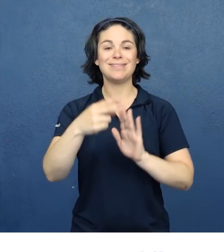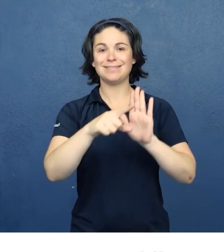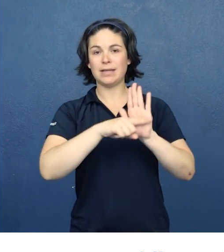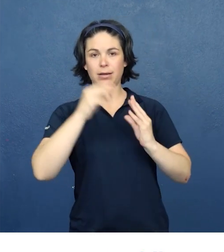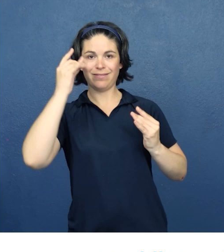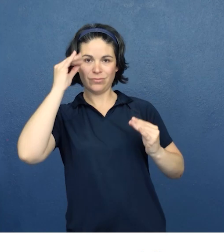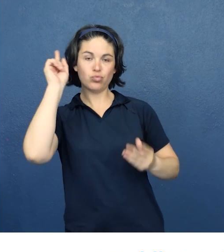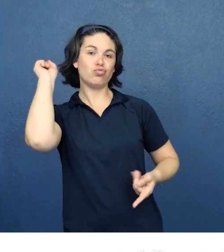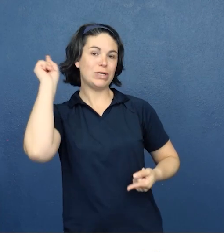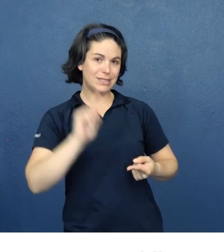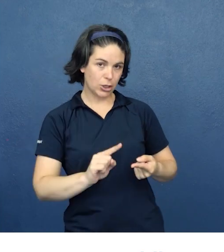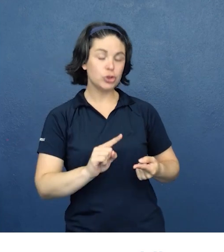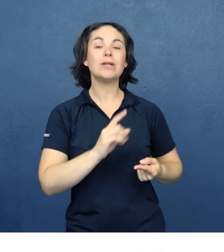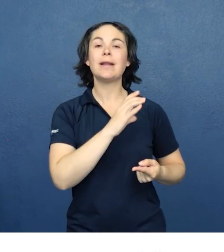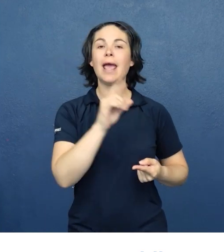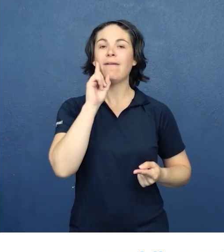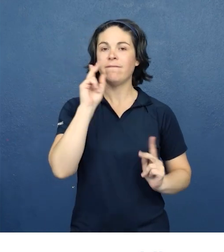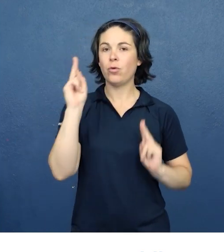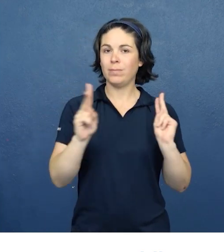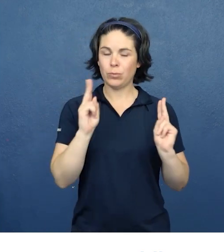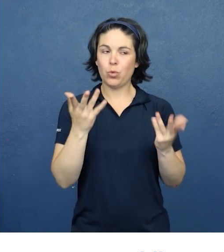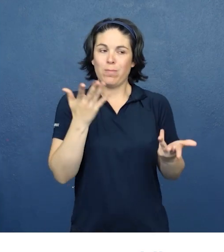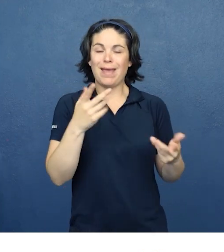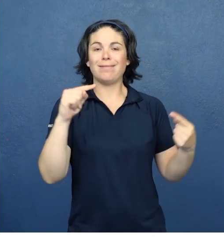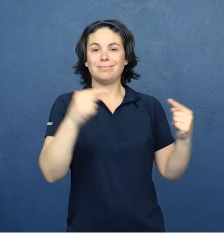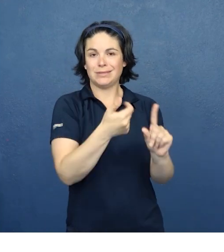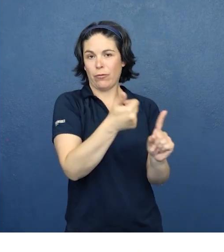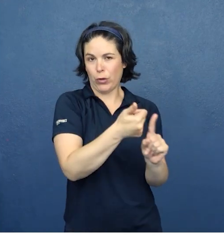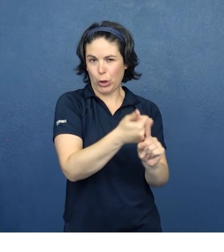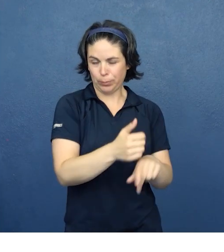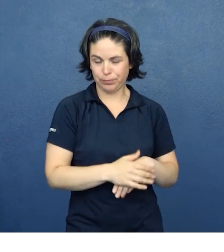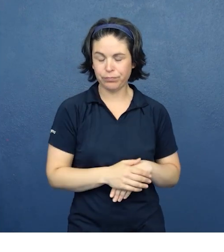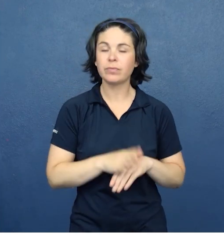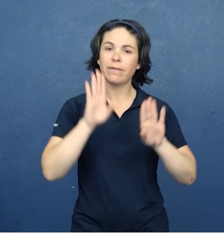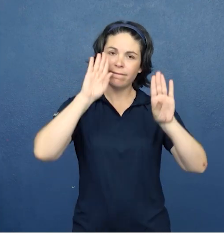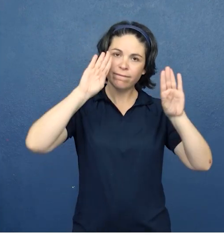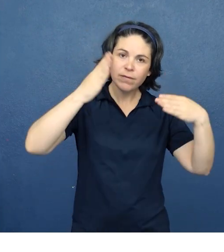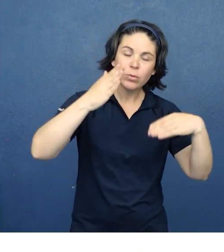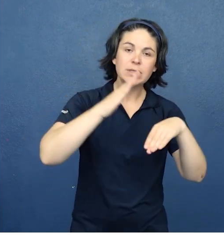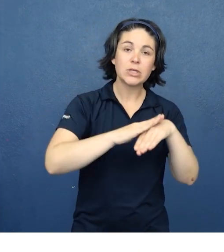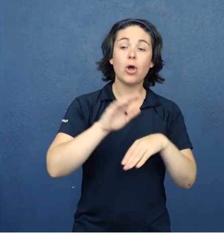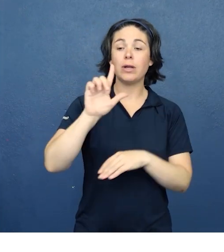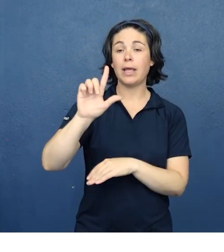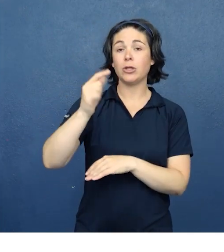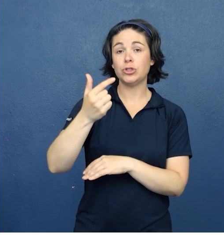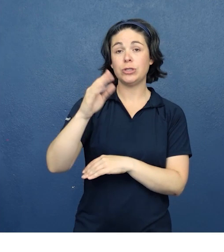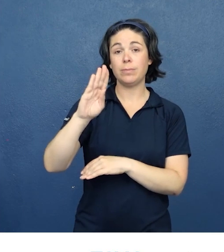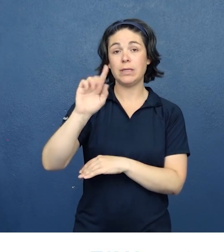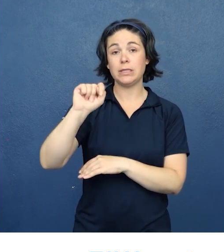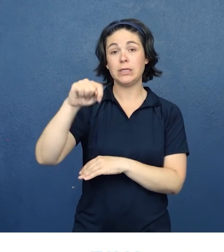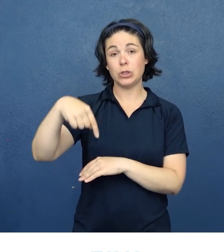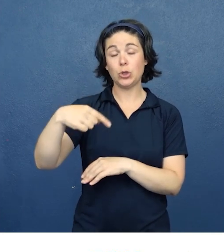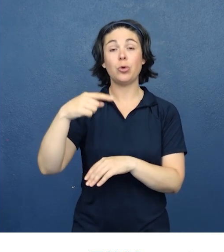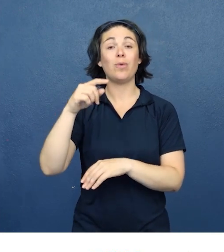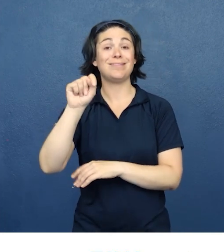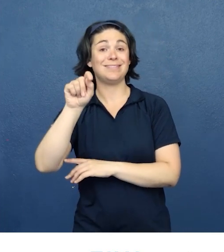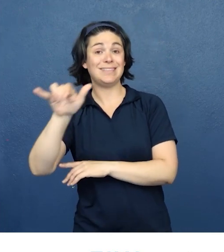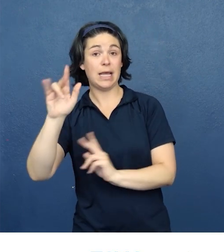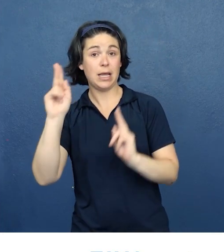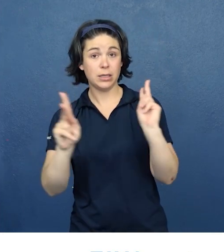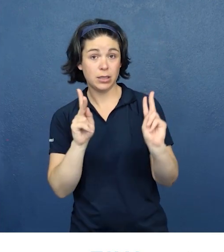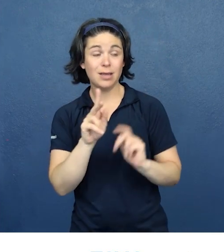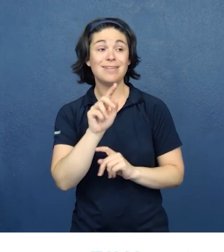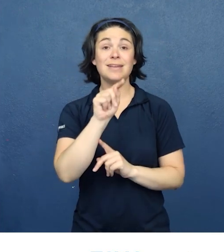prevention activities for youth at highest risk of self-harm. This includes targeted outreach for LGBTQ TAY, TAY in